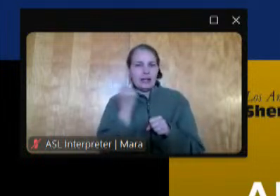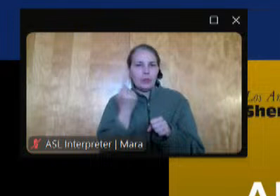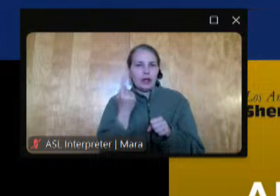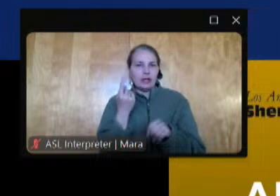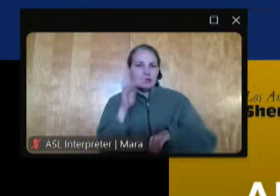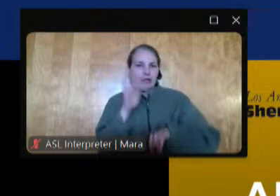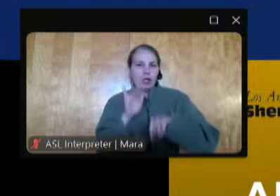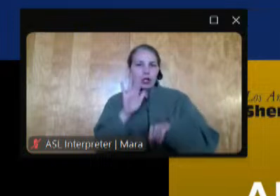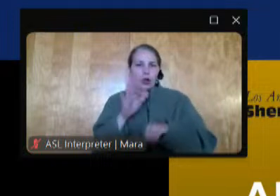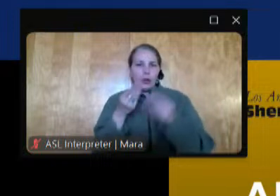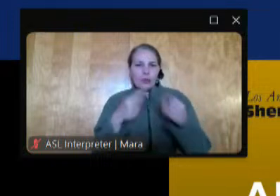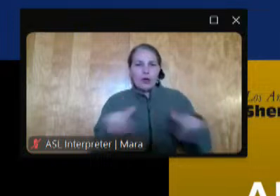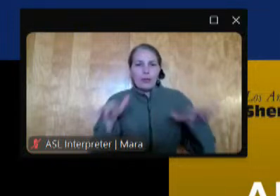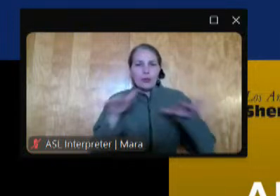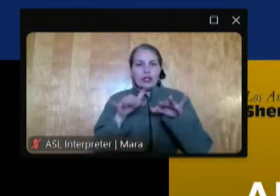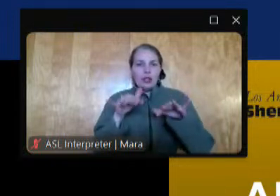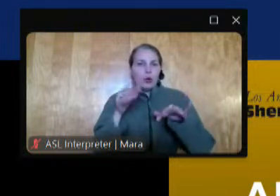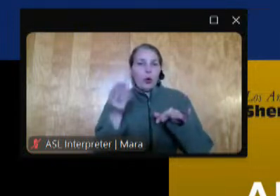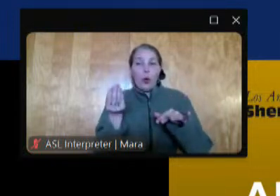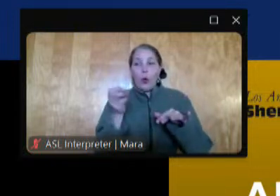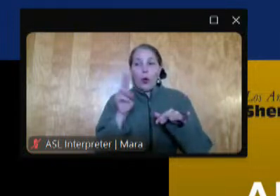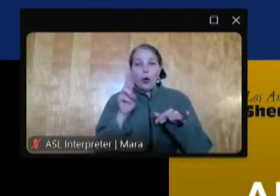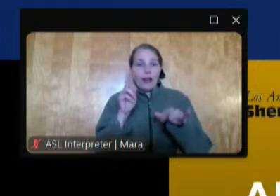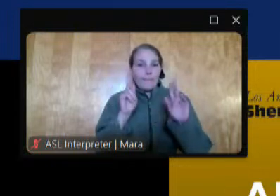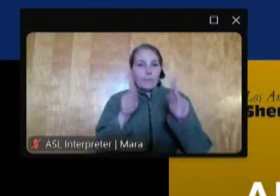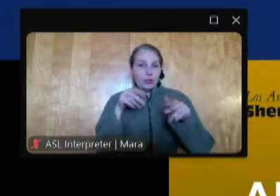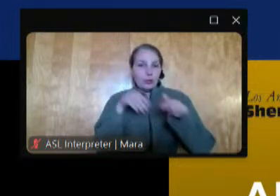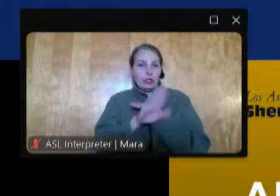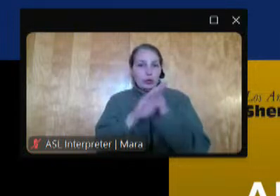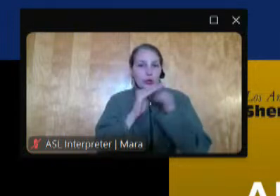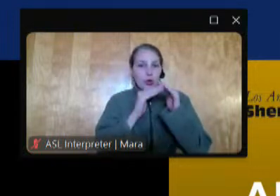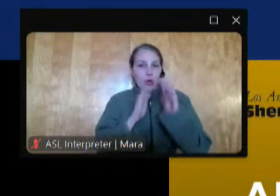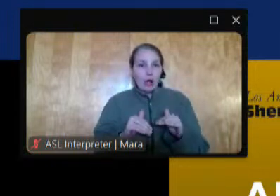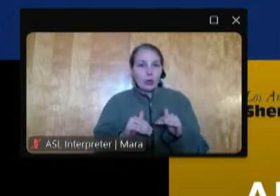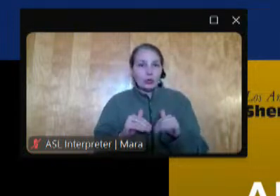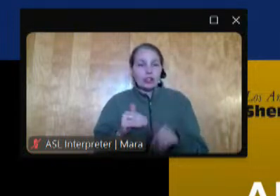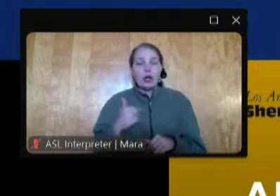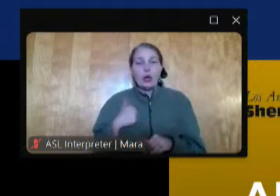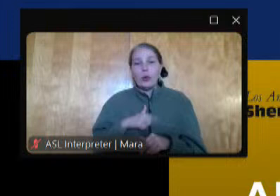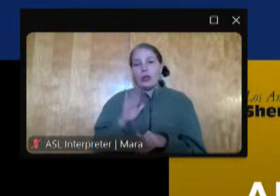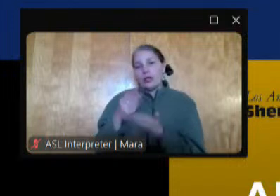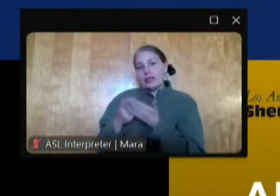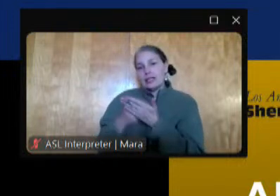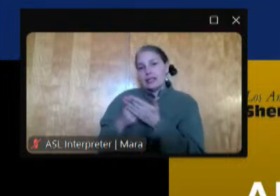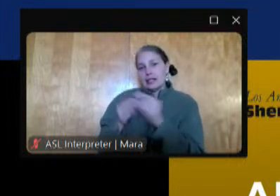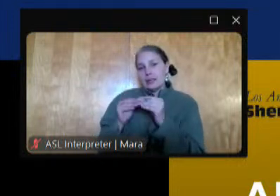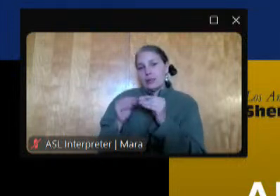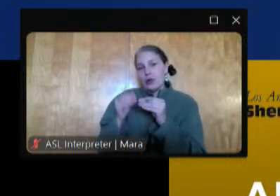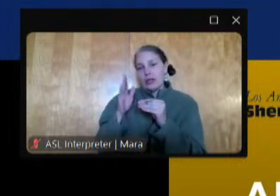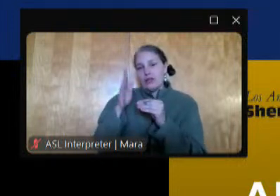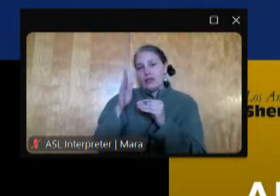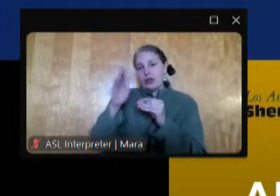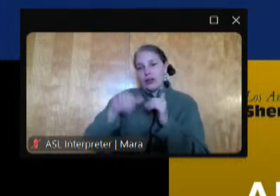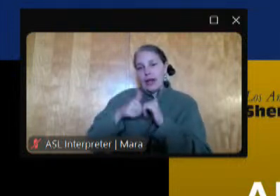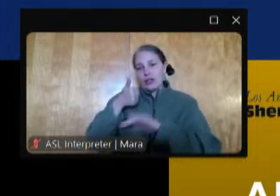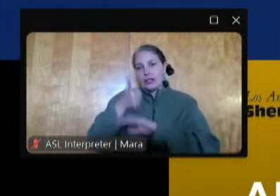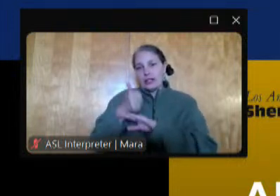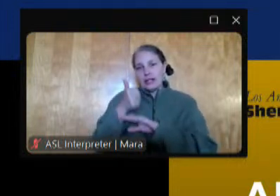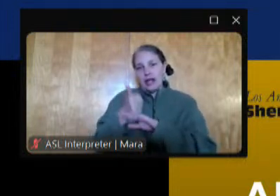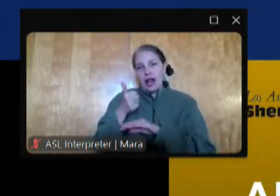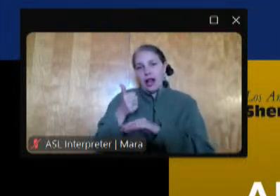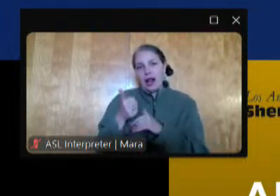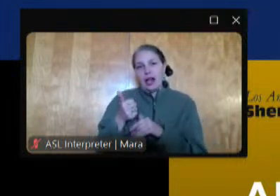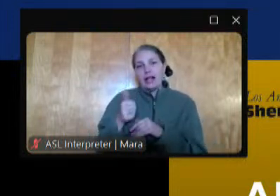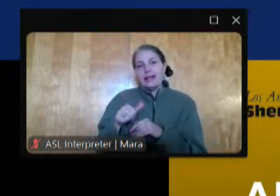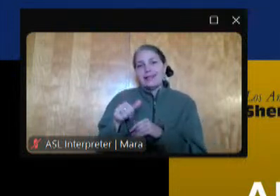property. And then also something that we're going to be talking about a lot in the near future is we're going to be installing, and we're in the process of installing 70